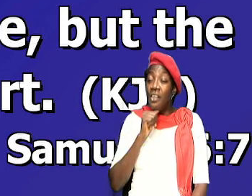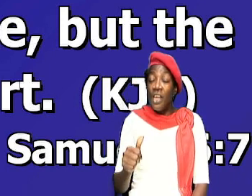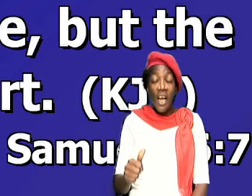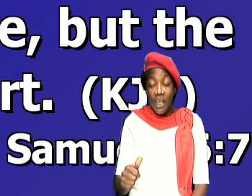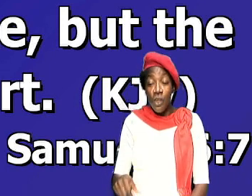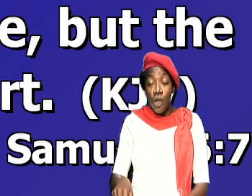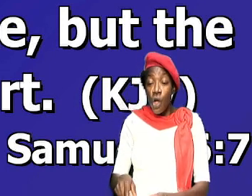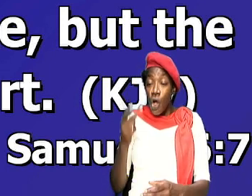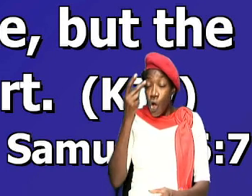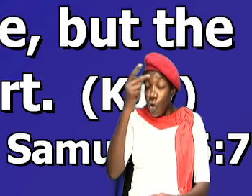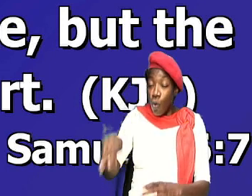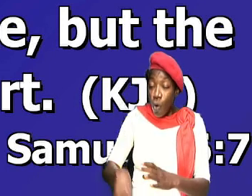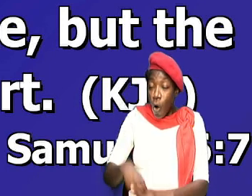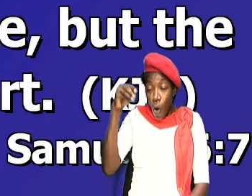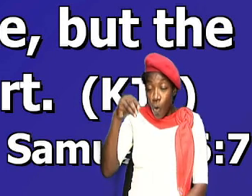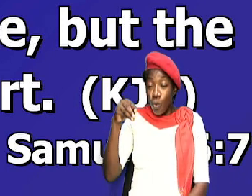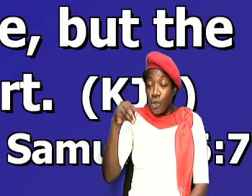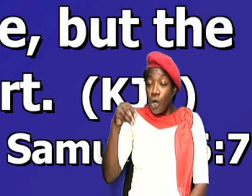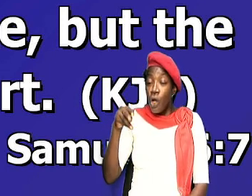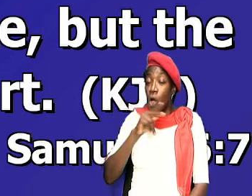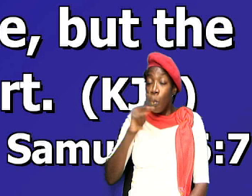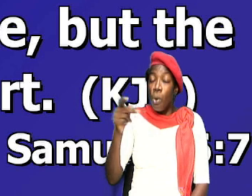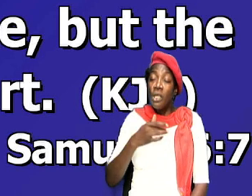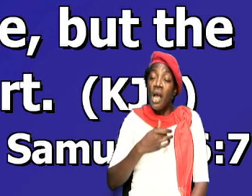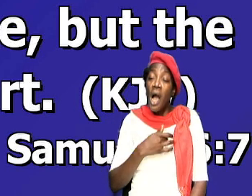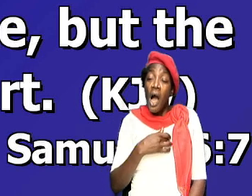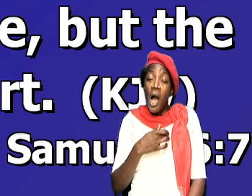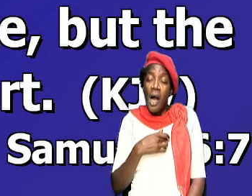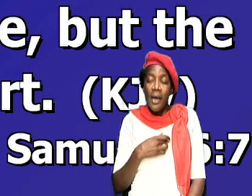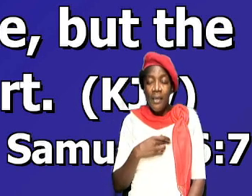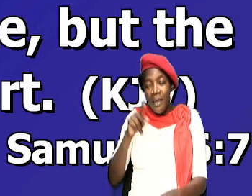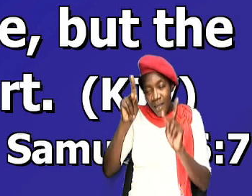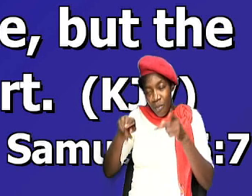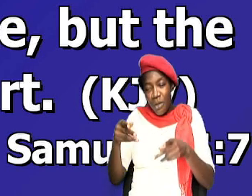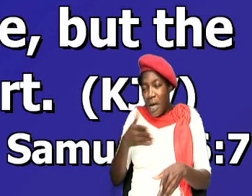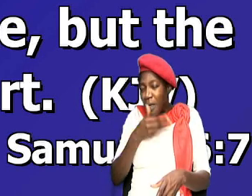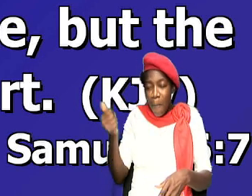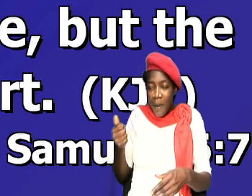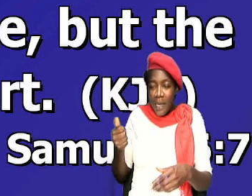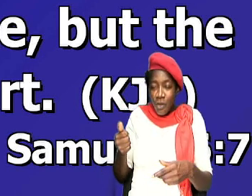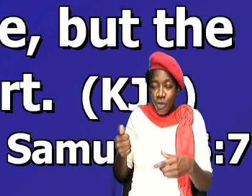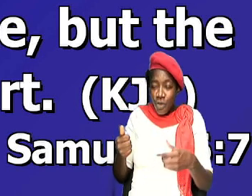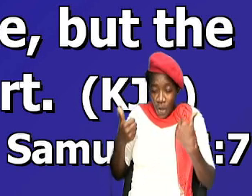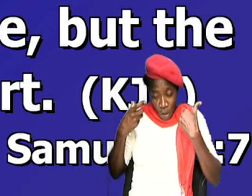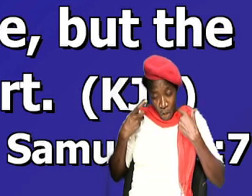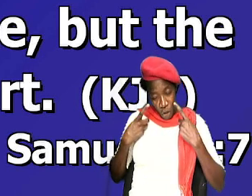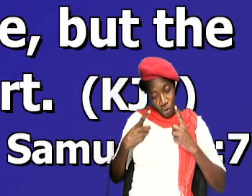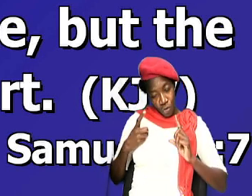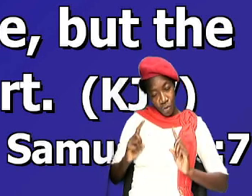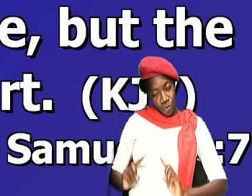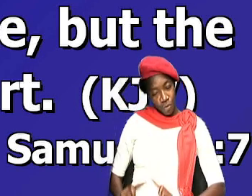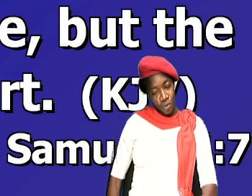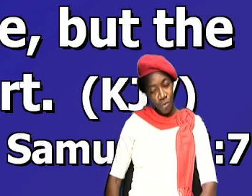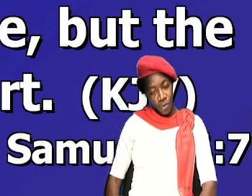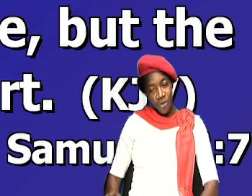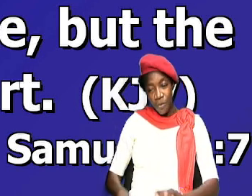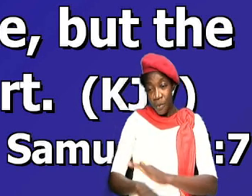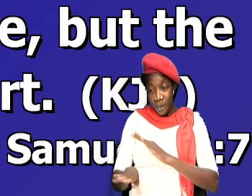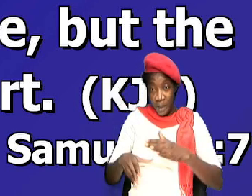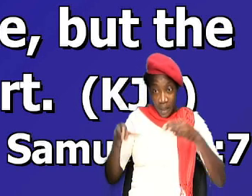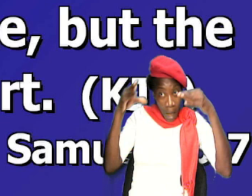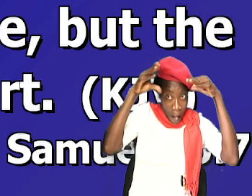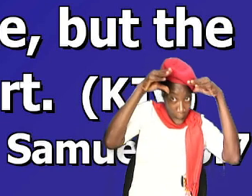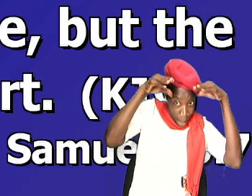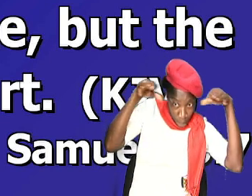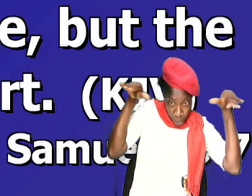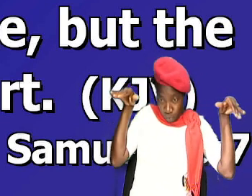outward appearance, but he looks at the heart. So we might put on our best suits and, you know, underneath our broad hats, and we